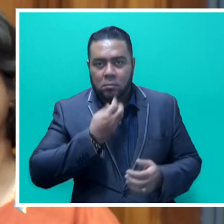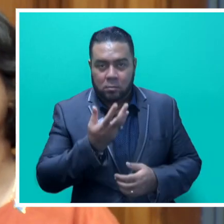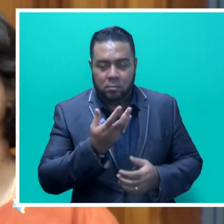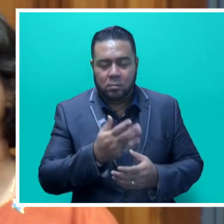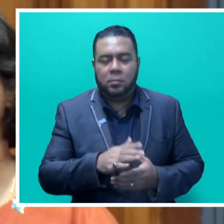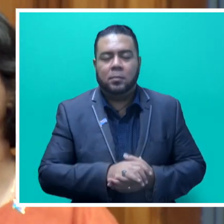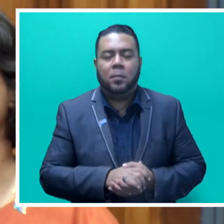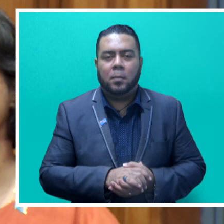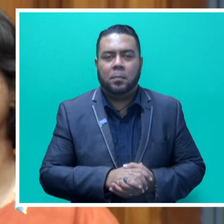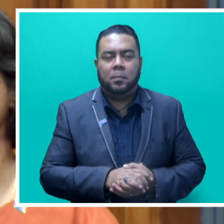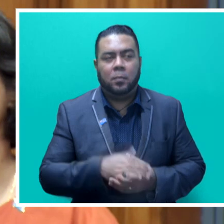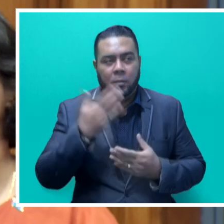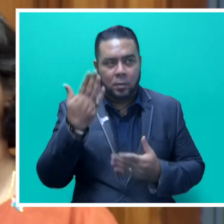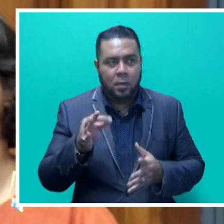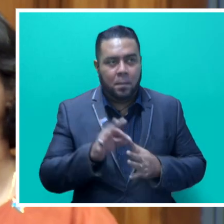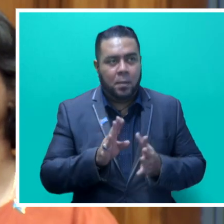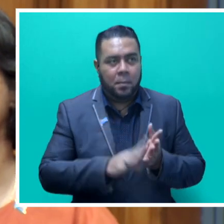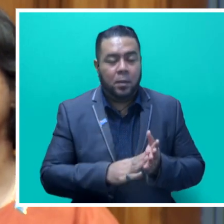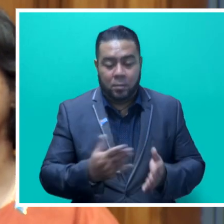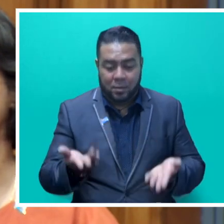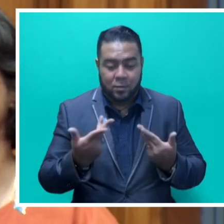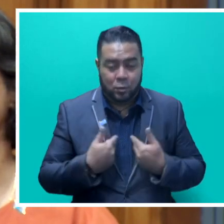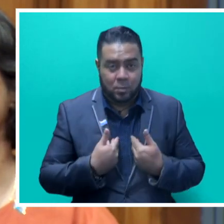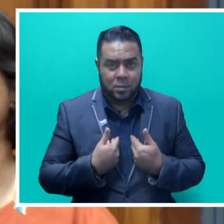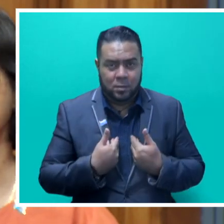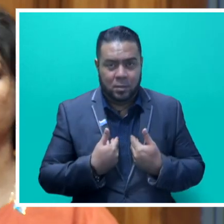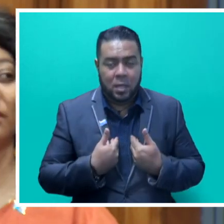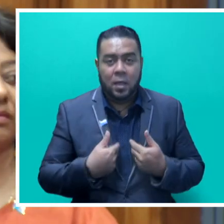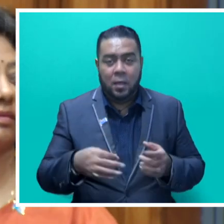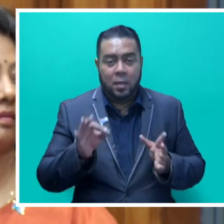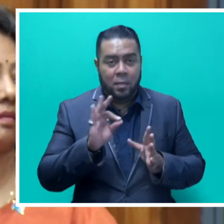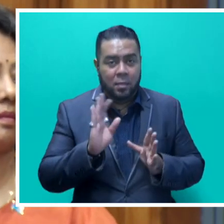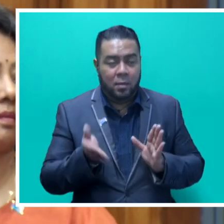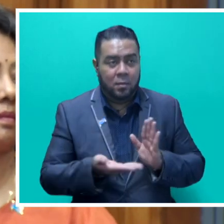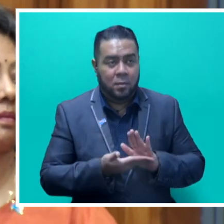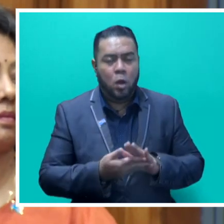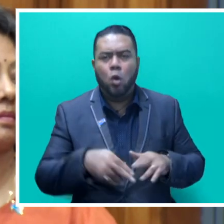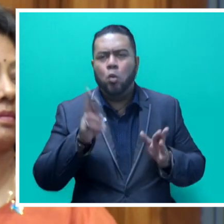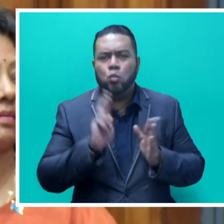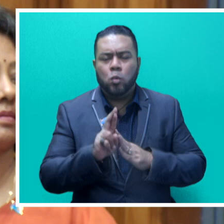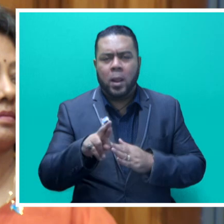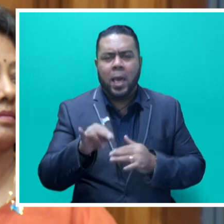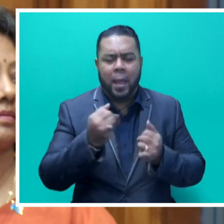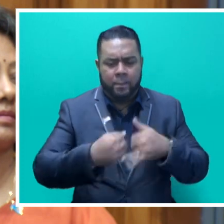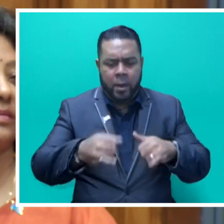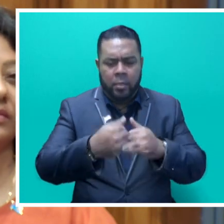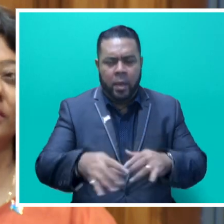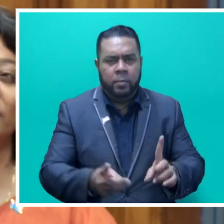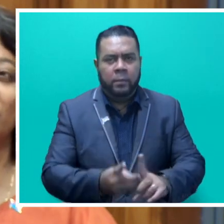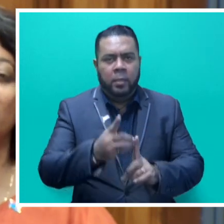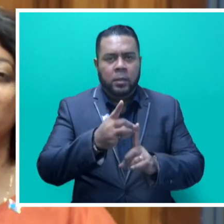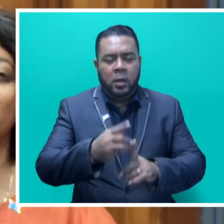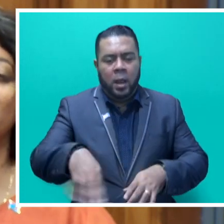by the Honorable Prime Minister in assigning to me the portfolio of rural and maritime development and natural